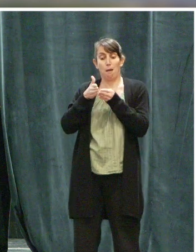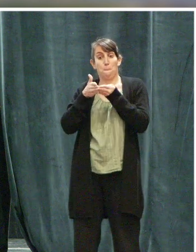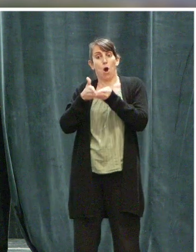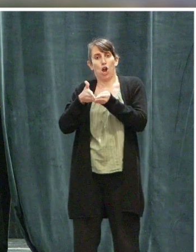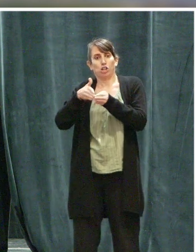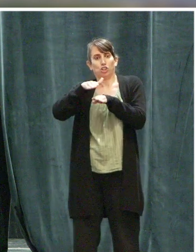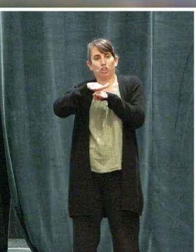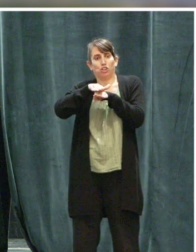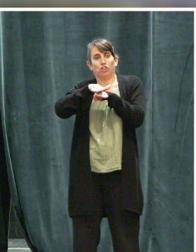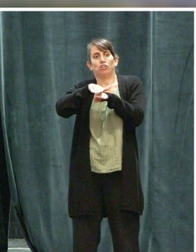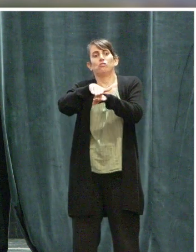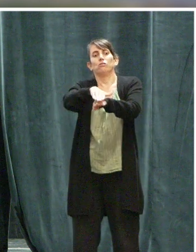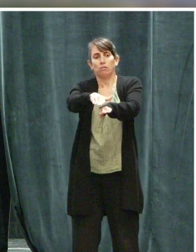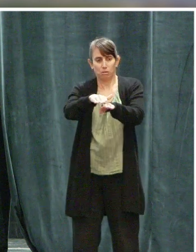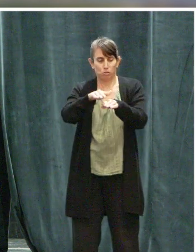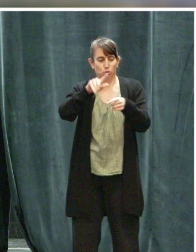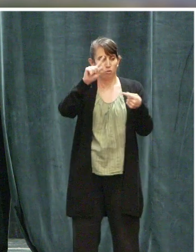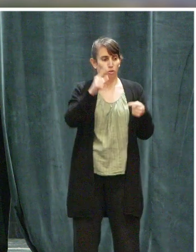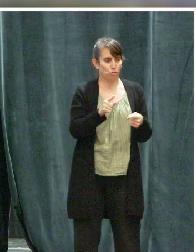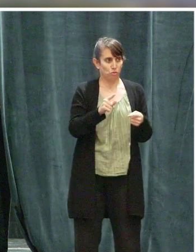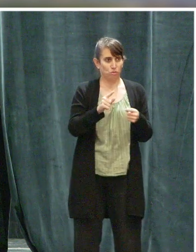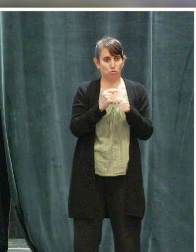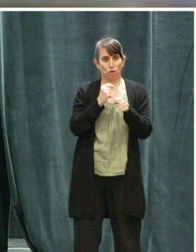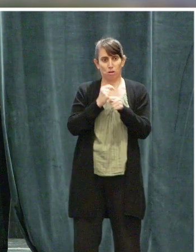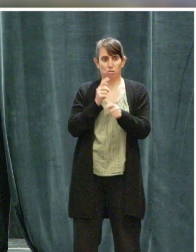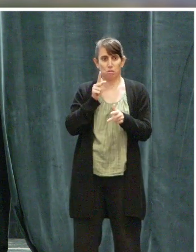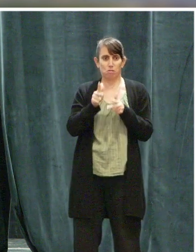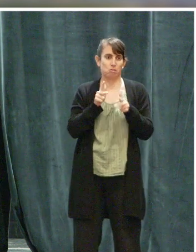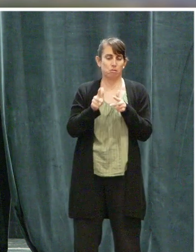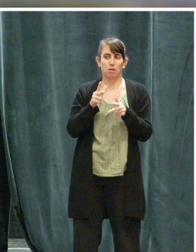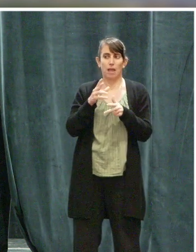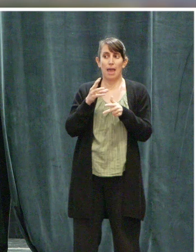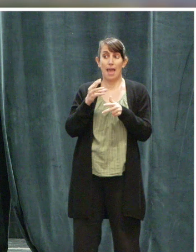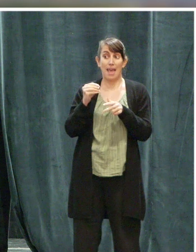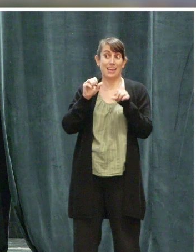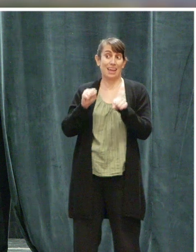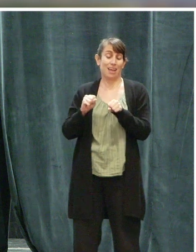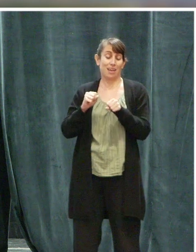City? And can salvaged materials be stored nearby on a barge?